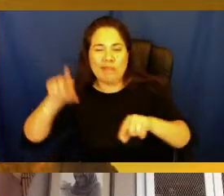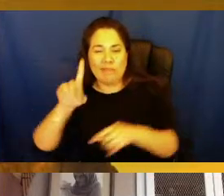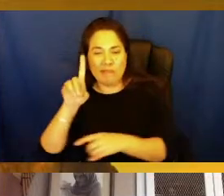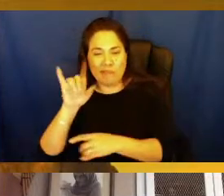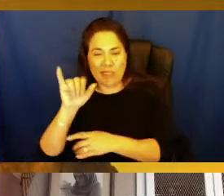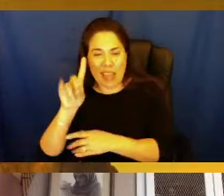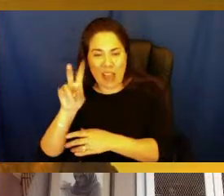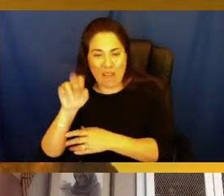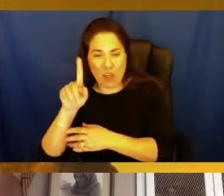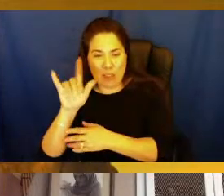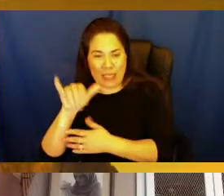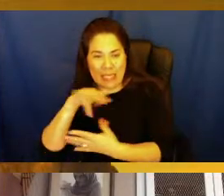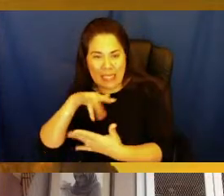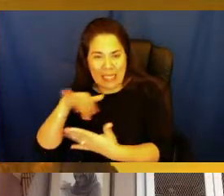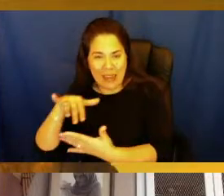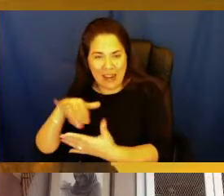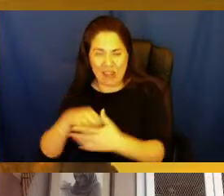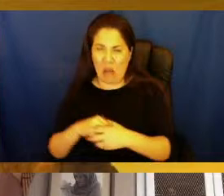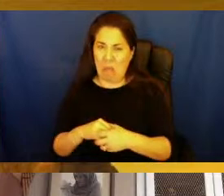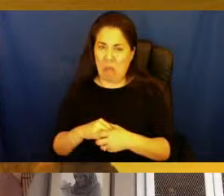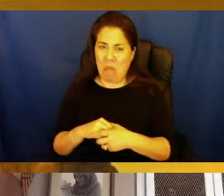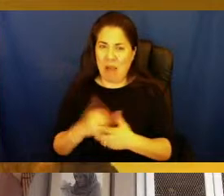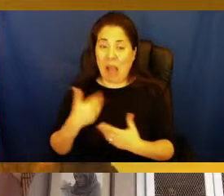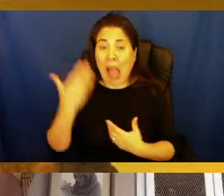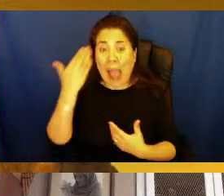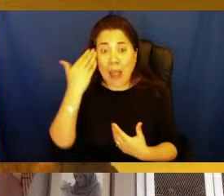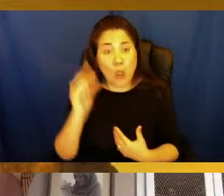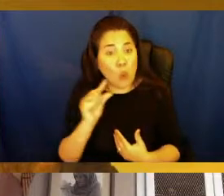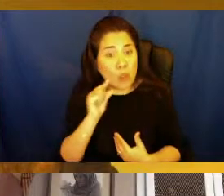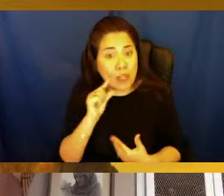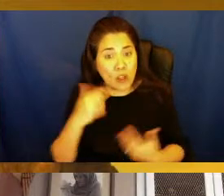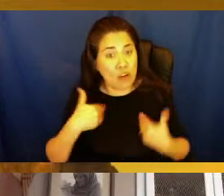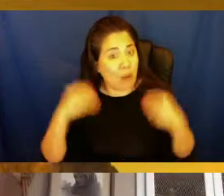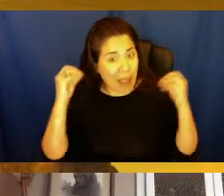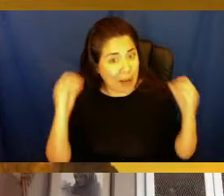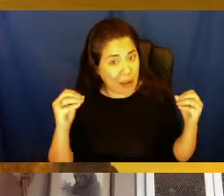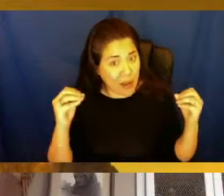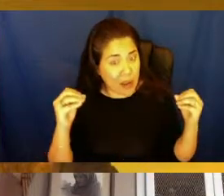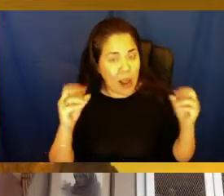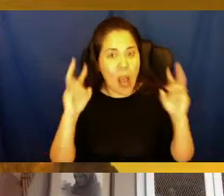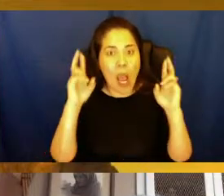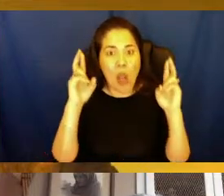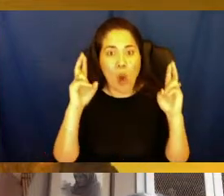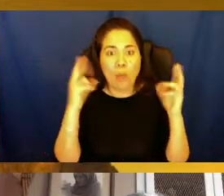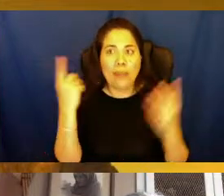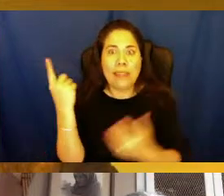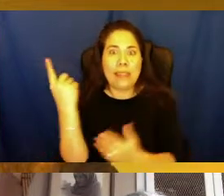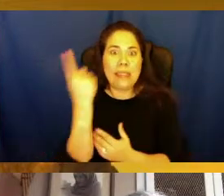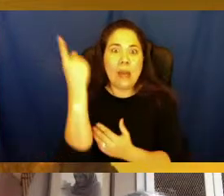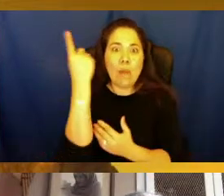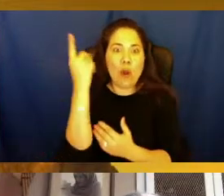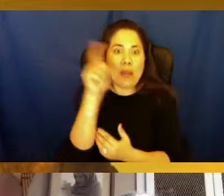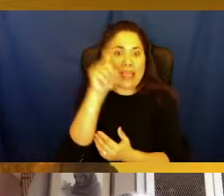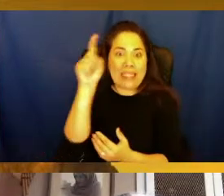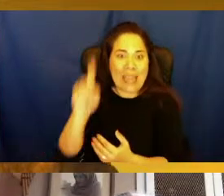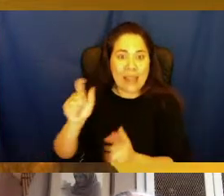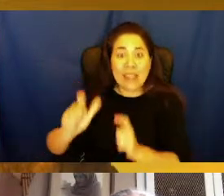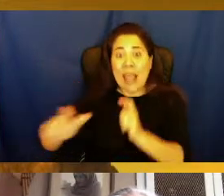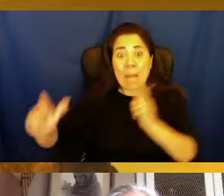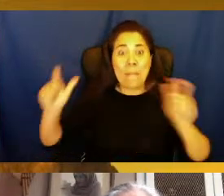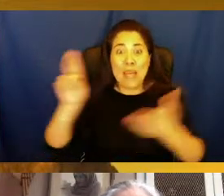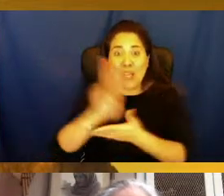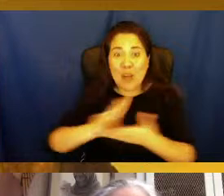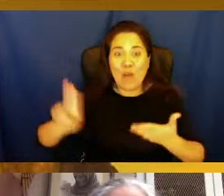that, well, I knew that San Antonio didn't have, but I was hoping that some other big university,